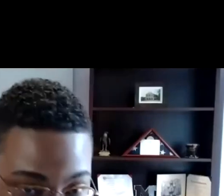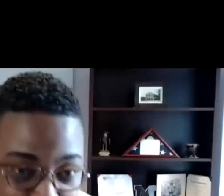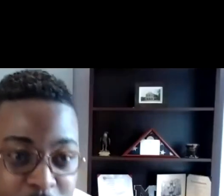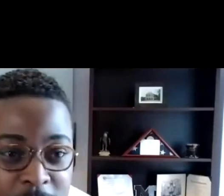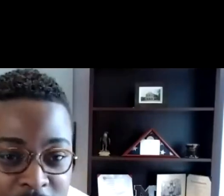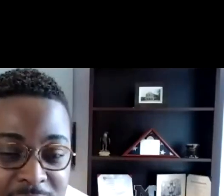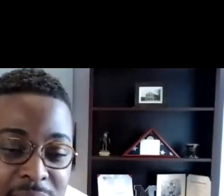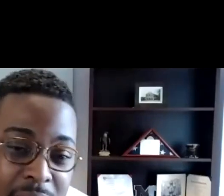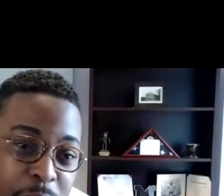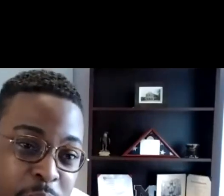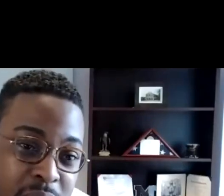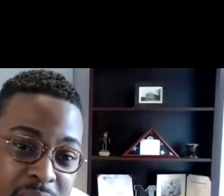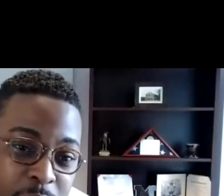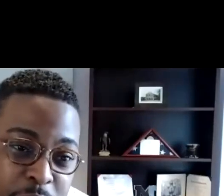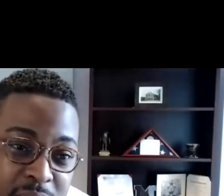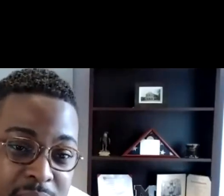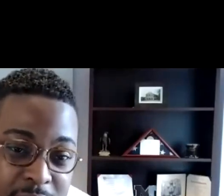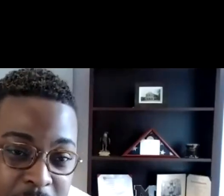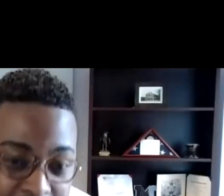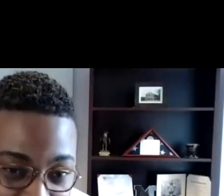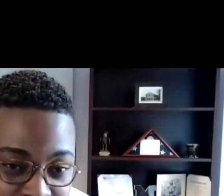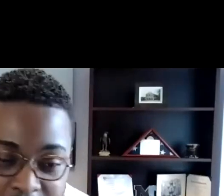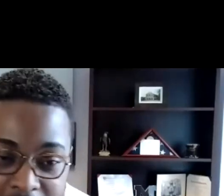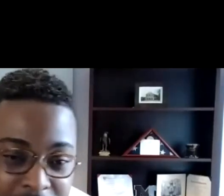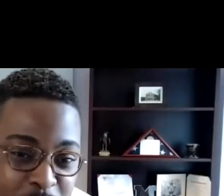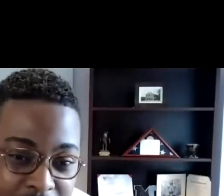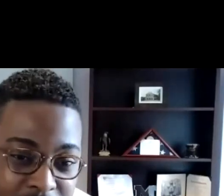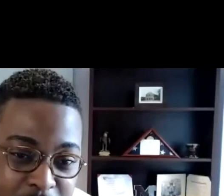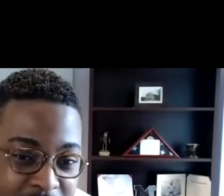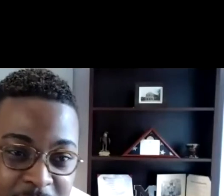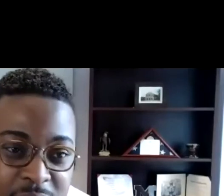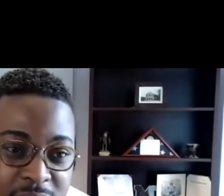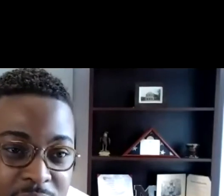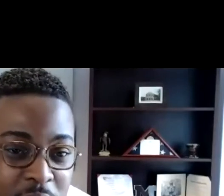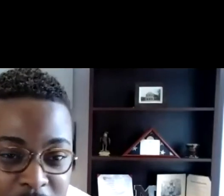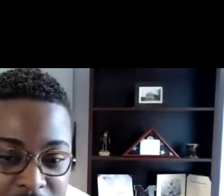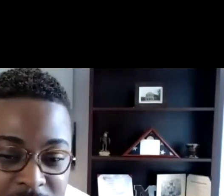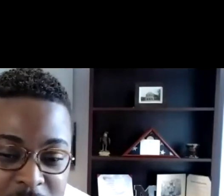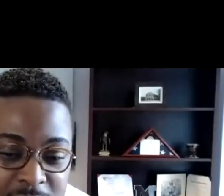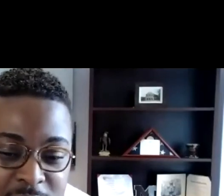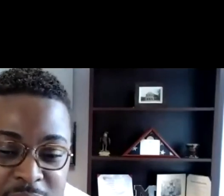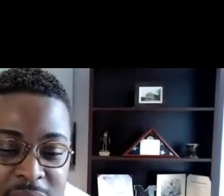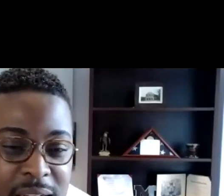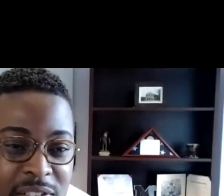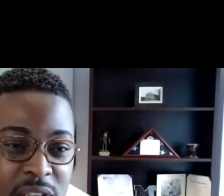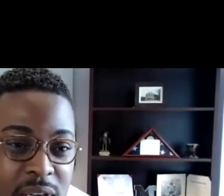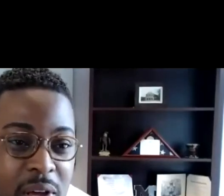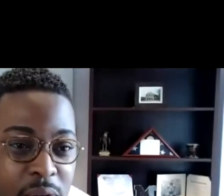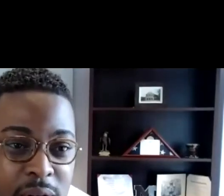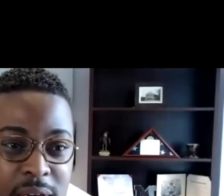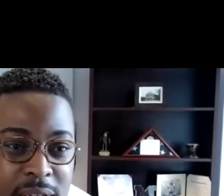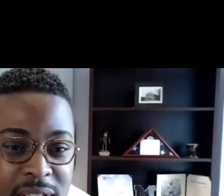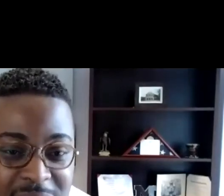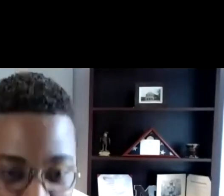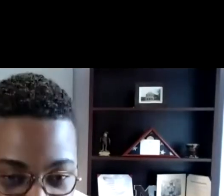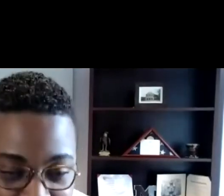all do that then that opportunity even was presented to me. So I do not see myself as a champion. I see myself as just